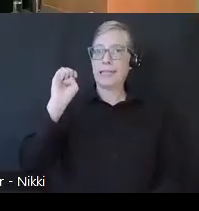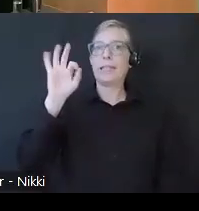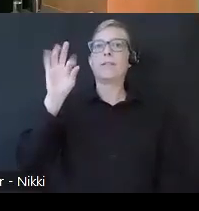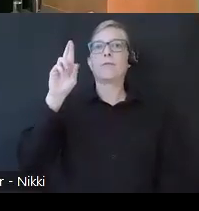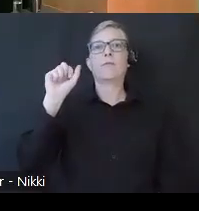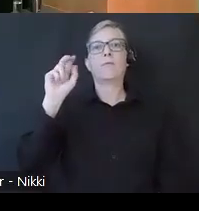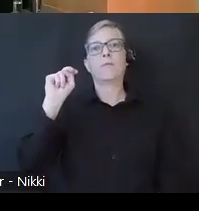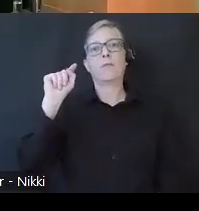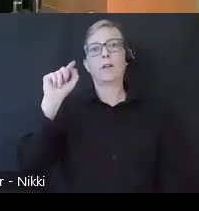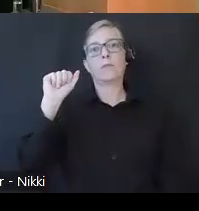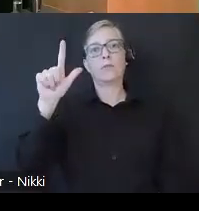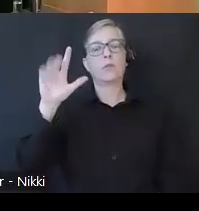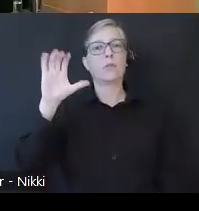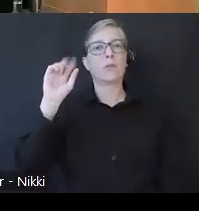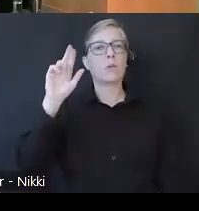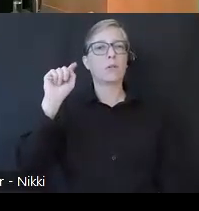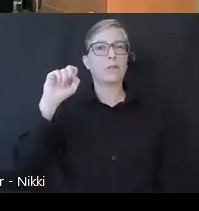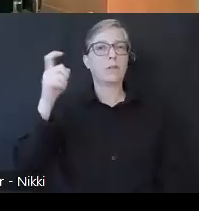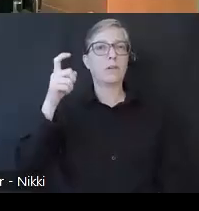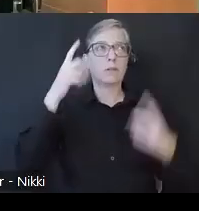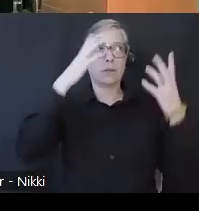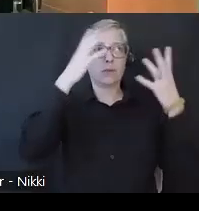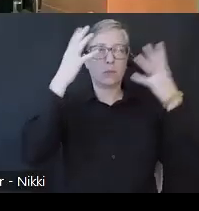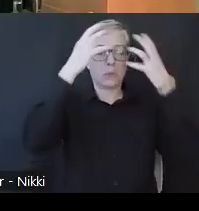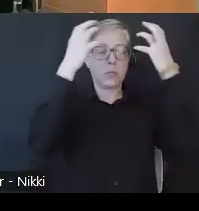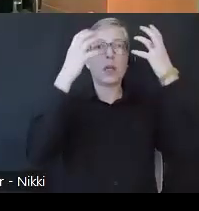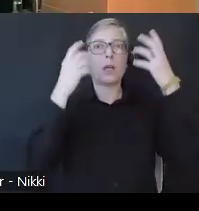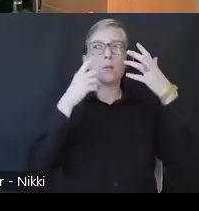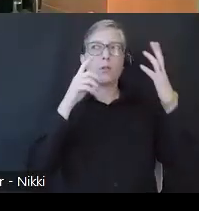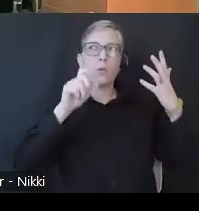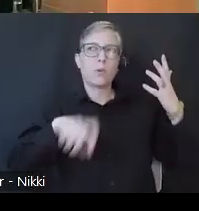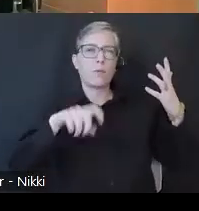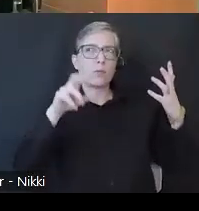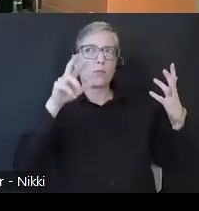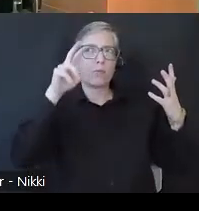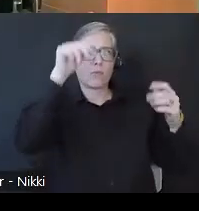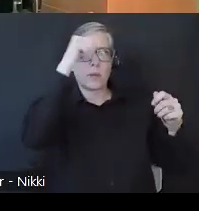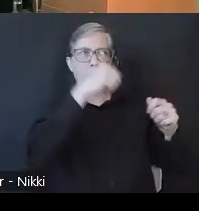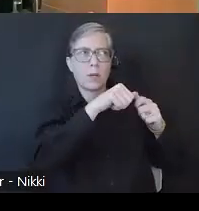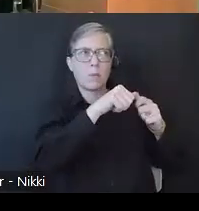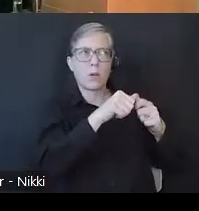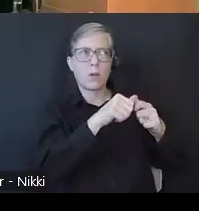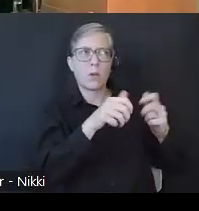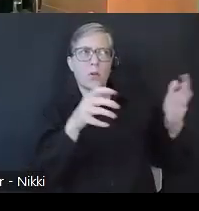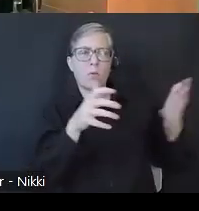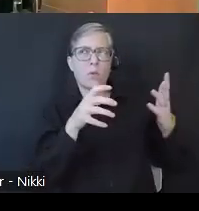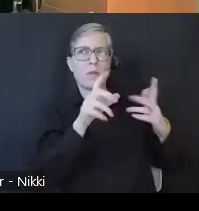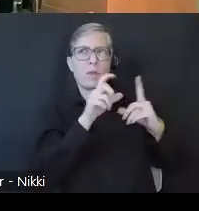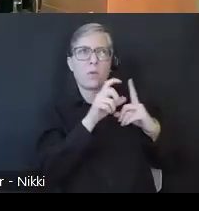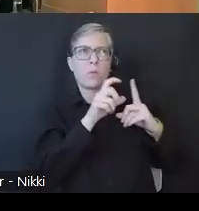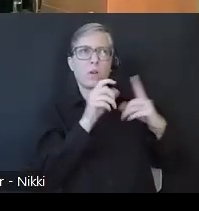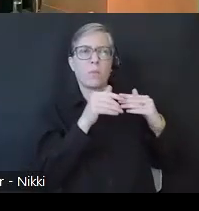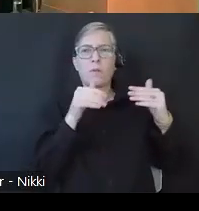You kind of got to remember what the words were before you go hear it again, right? And I was just wondering if you